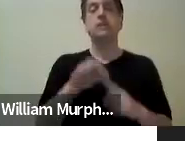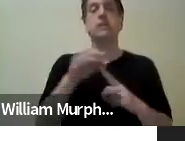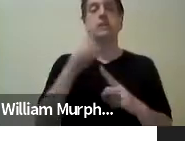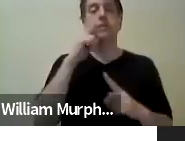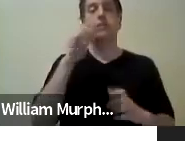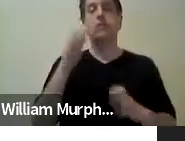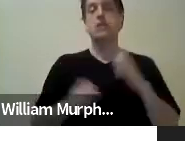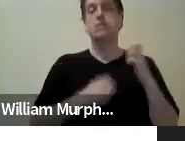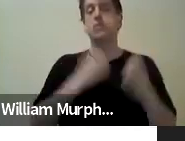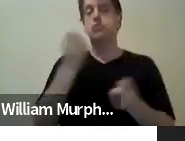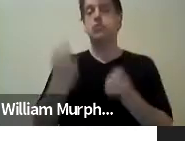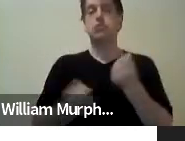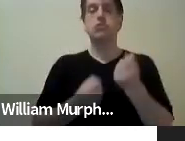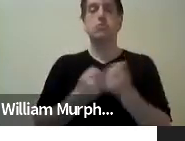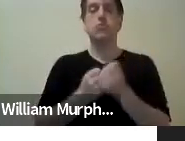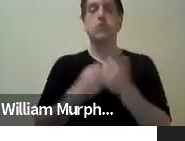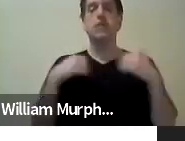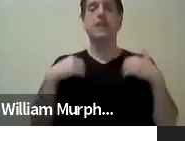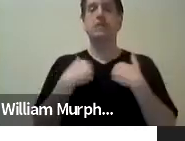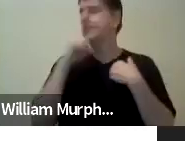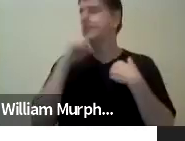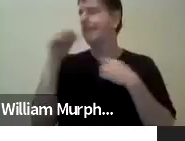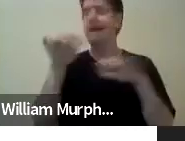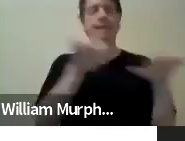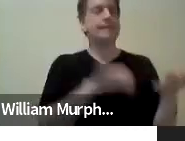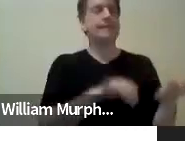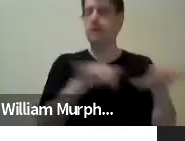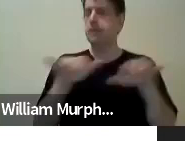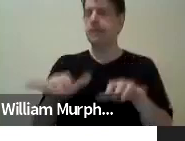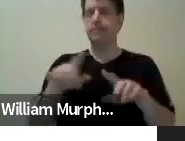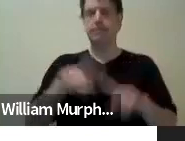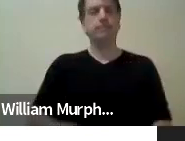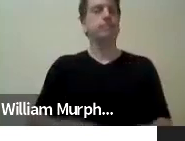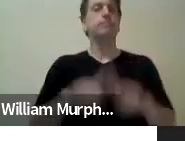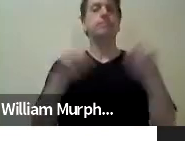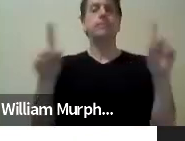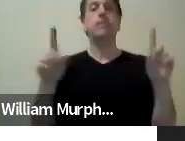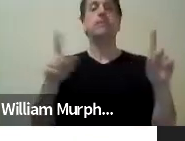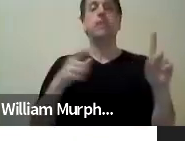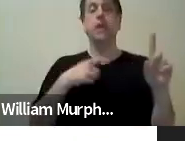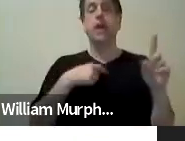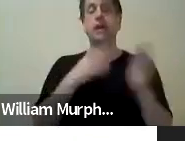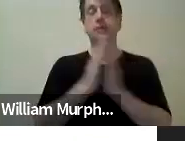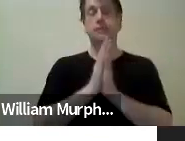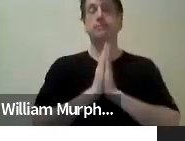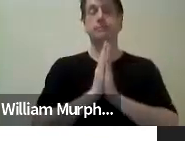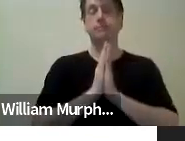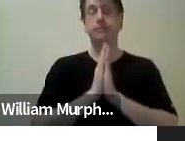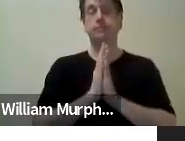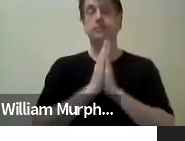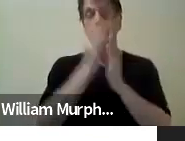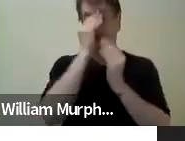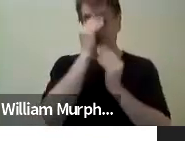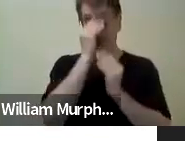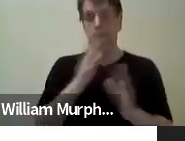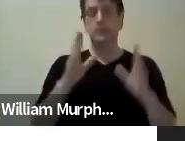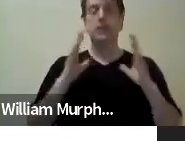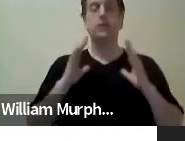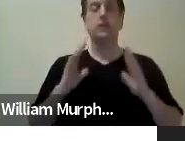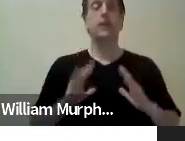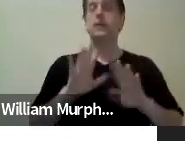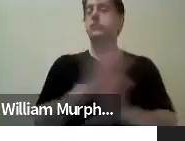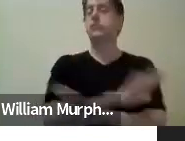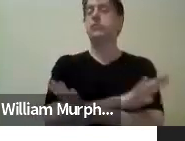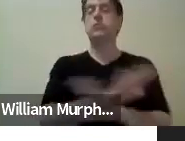support animals, are not the same thing. I implore you to tell your clients not to